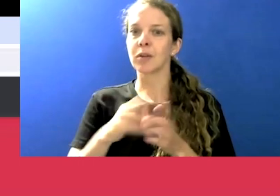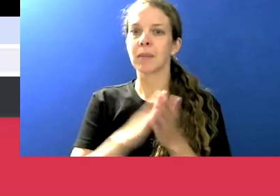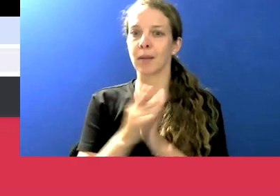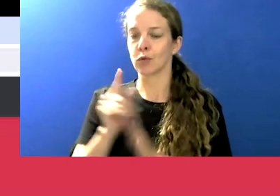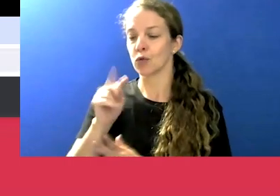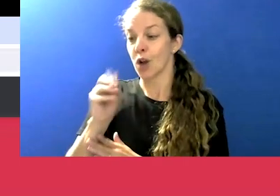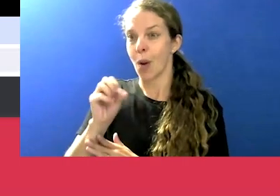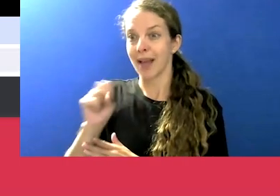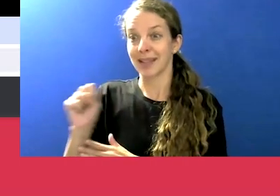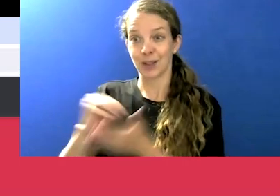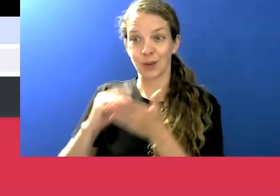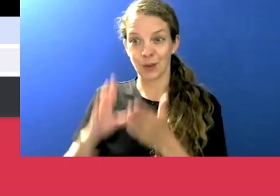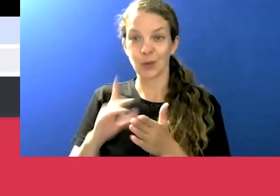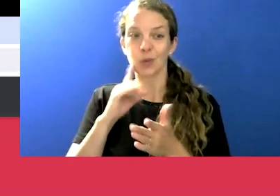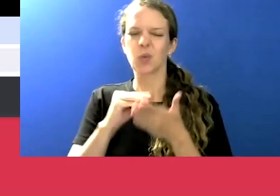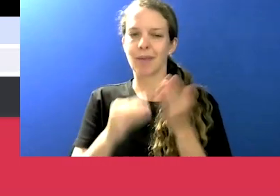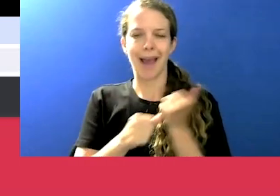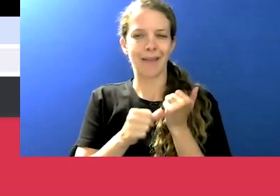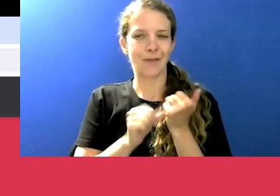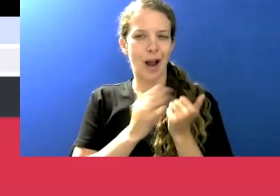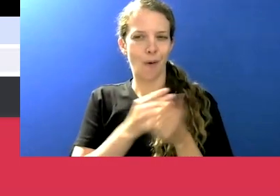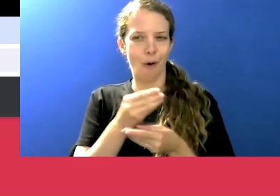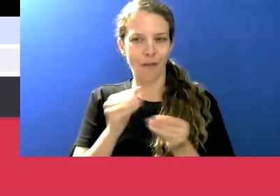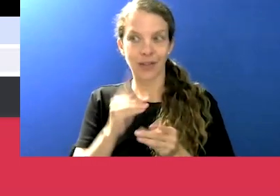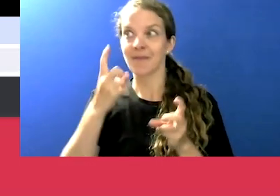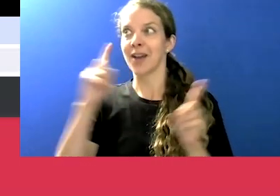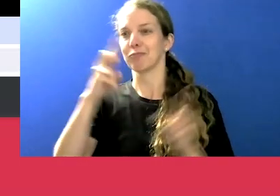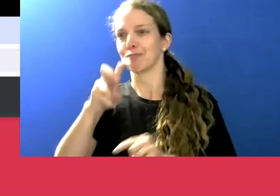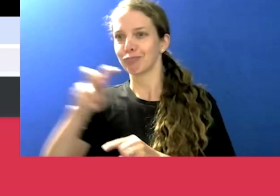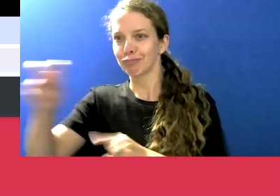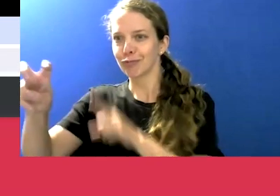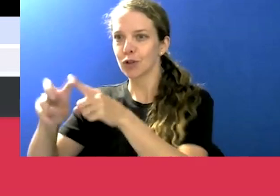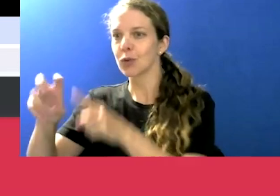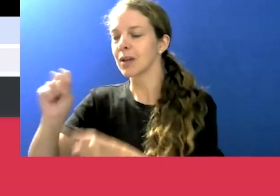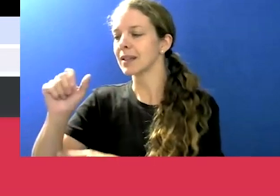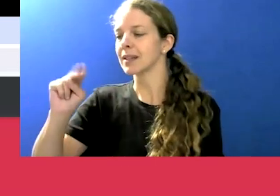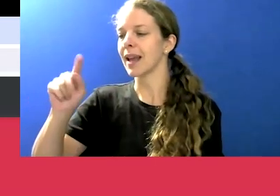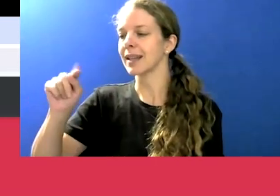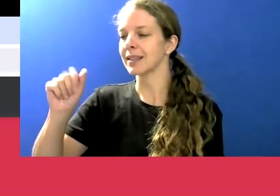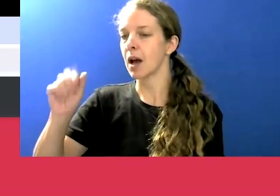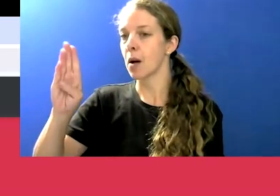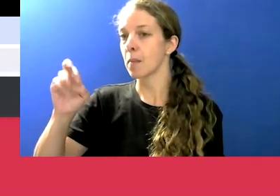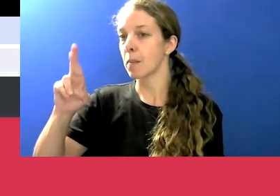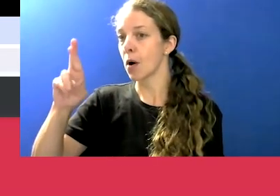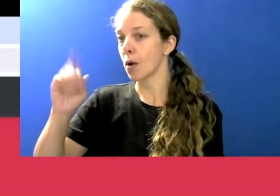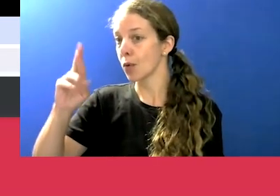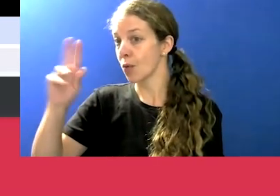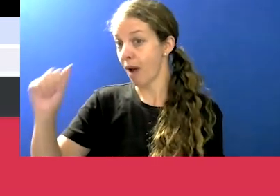one of our student aides for our office, and so she is finally transferring over to Santa Barbara. Pretty excited for her.